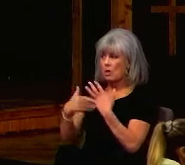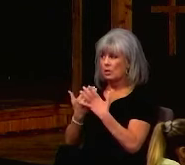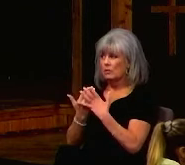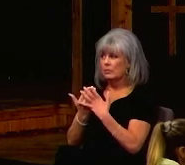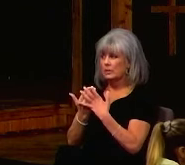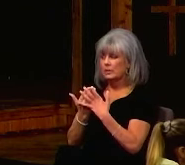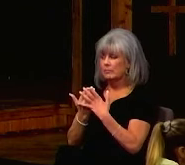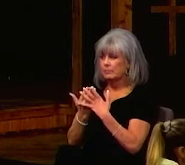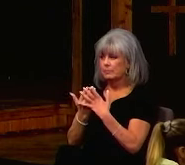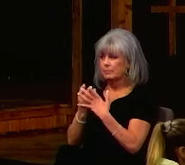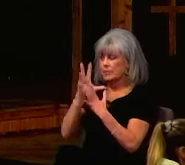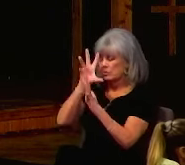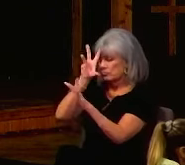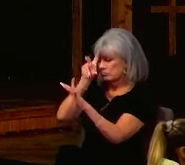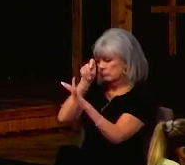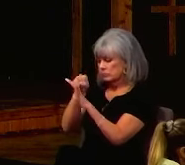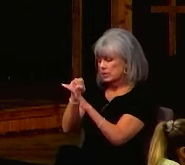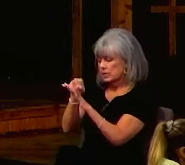child.